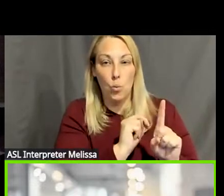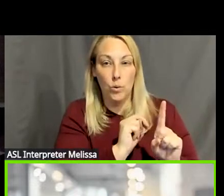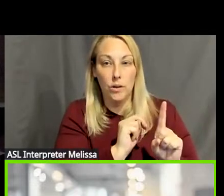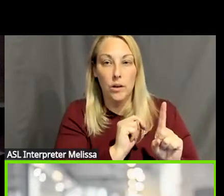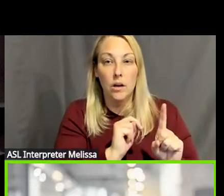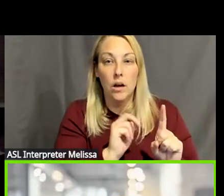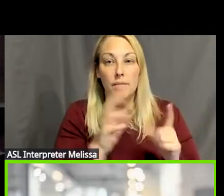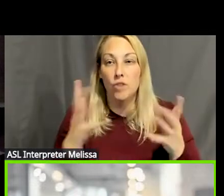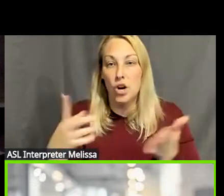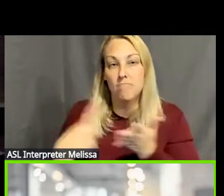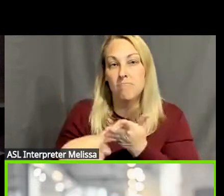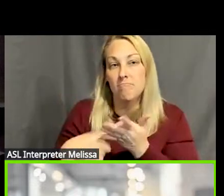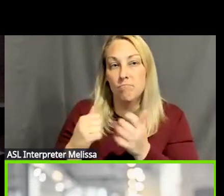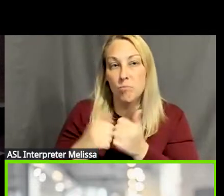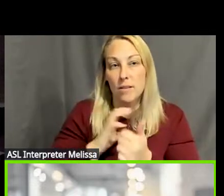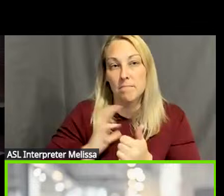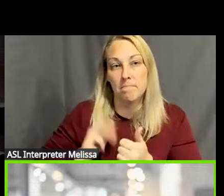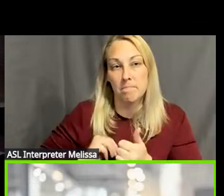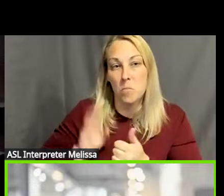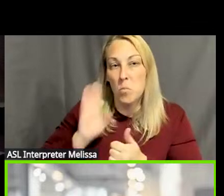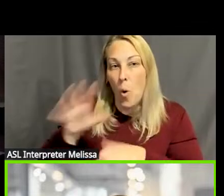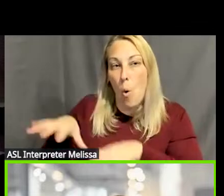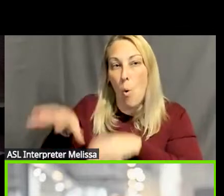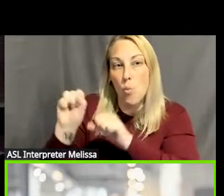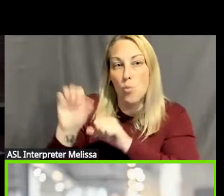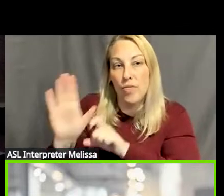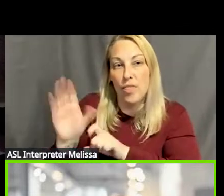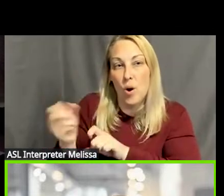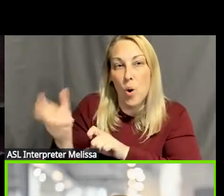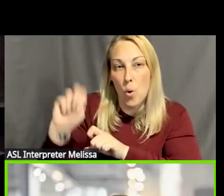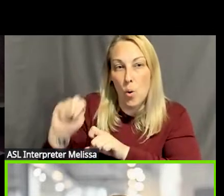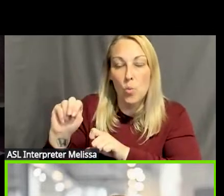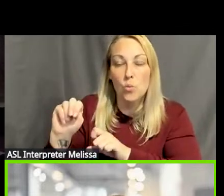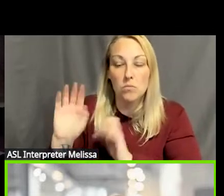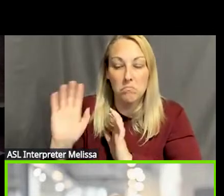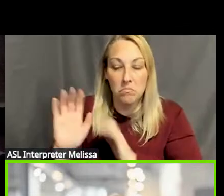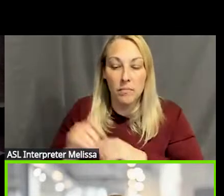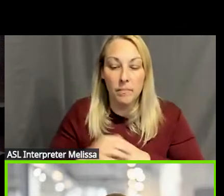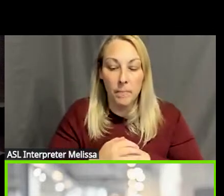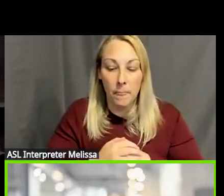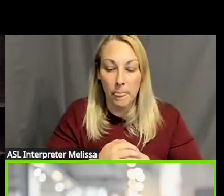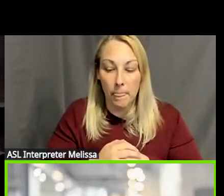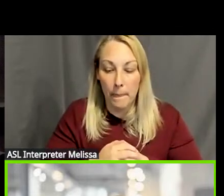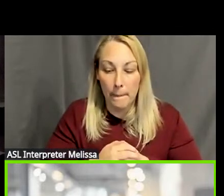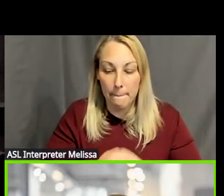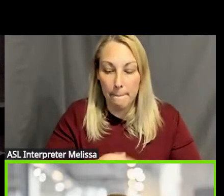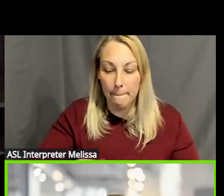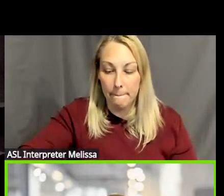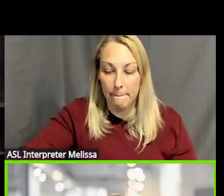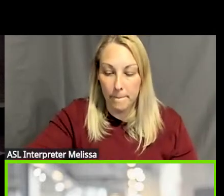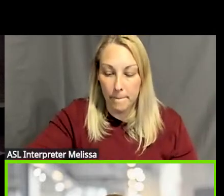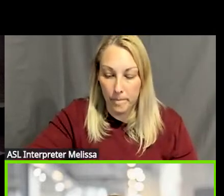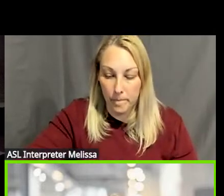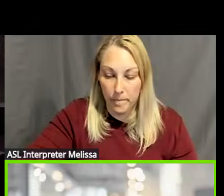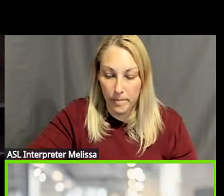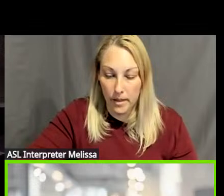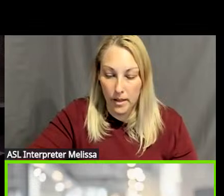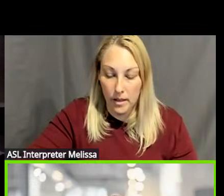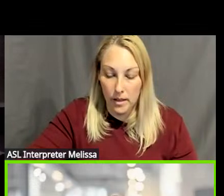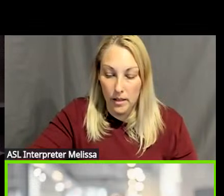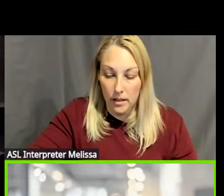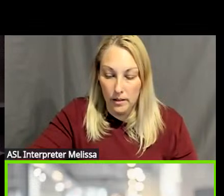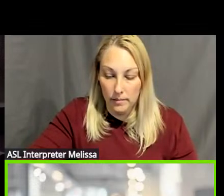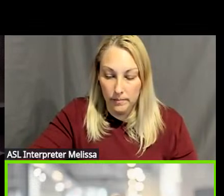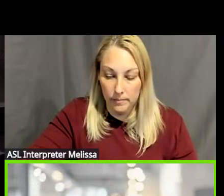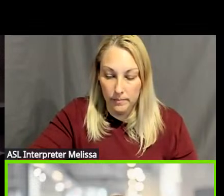Roblin, is holding their own. Um, so if you would like to host a